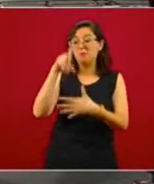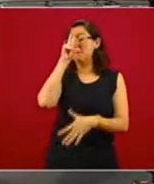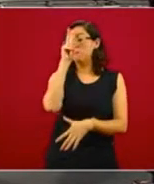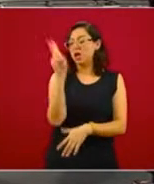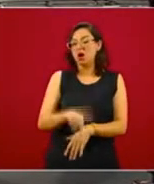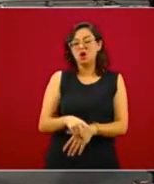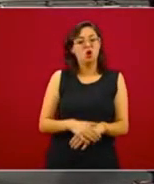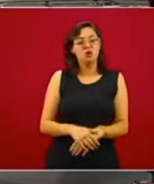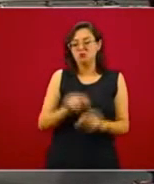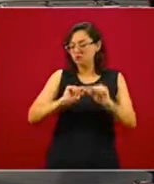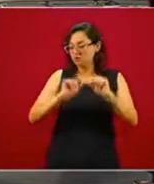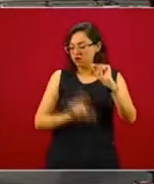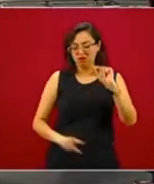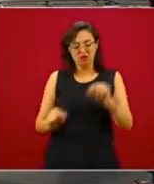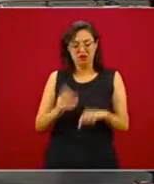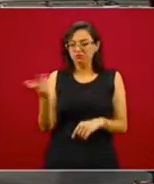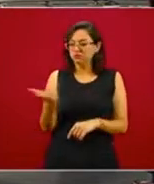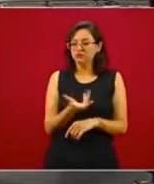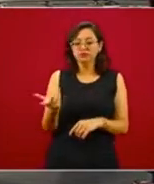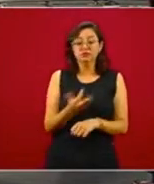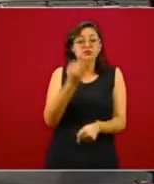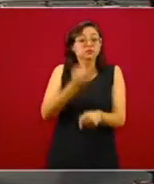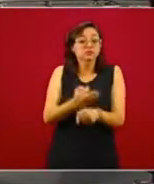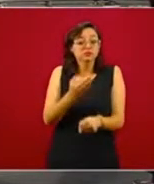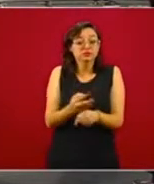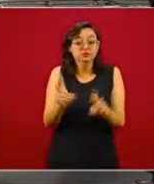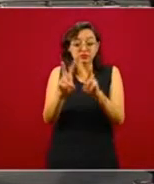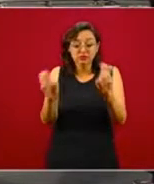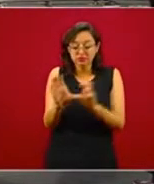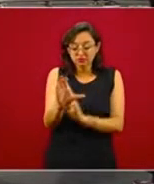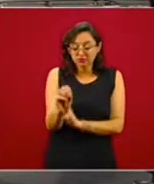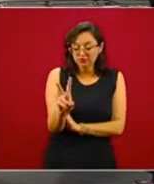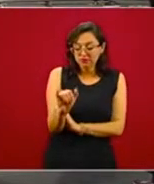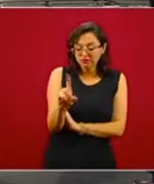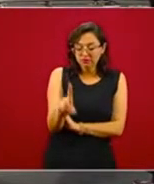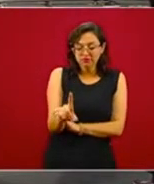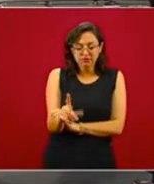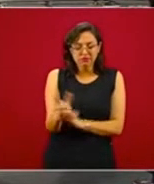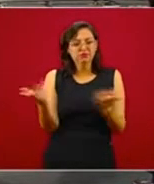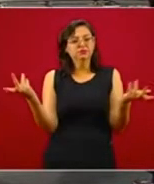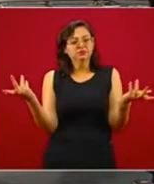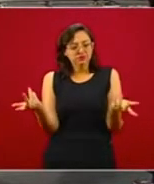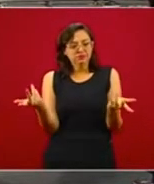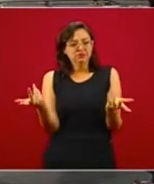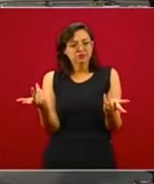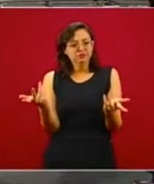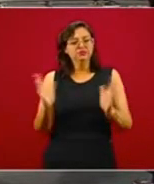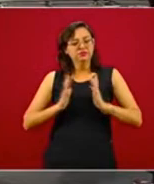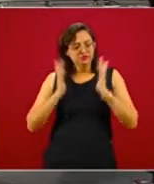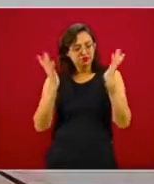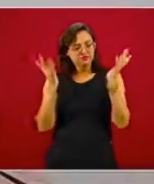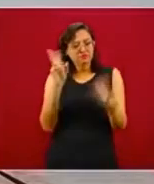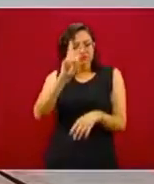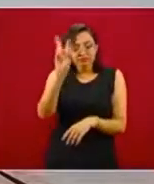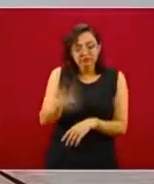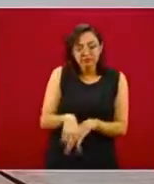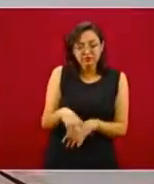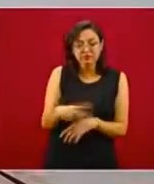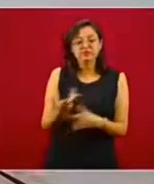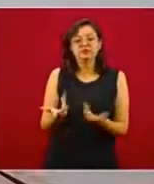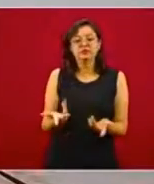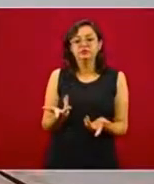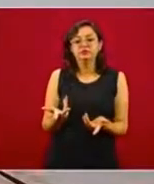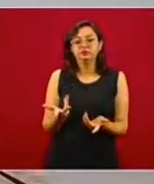of age. We have the worst indexes in Latin America, I must say. And in these times of COVID, it has gotten